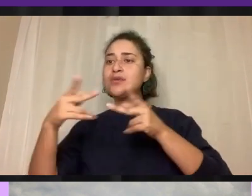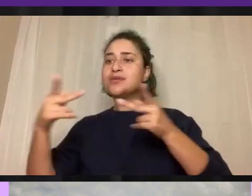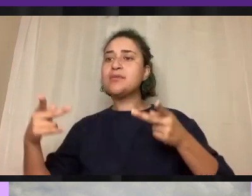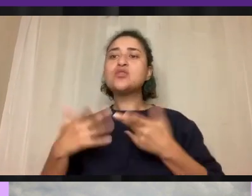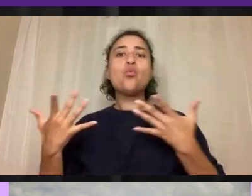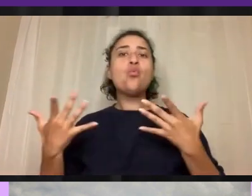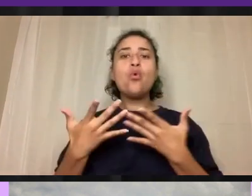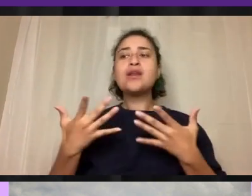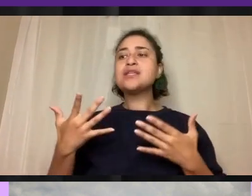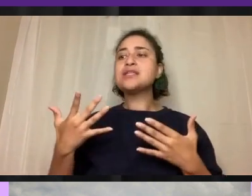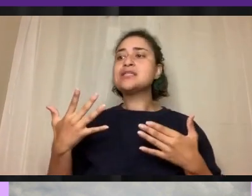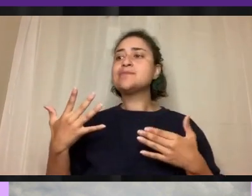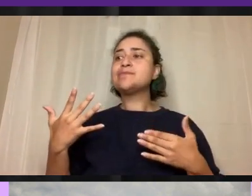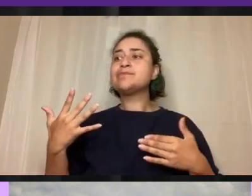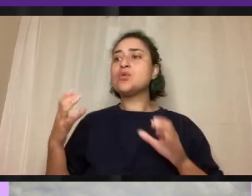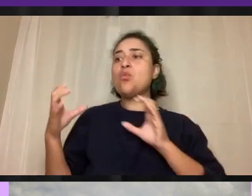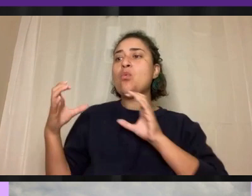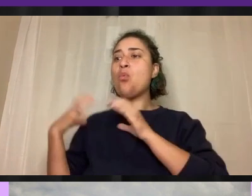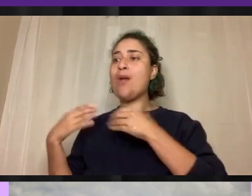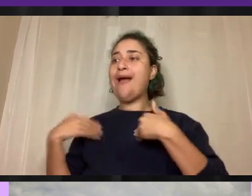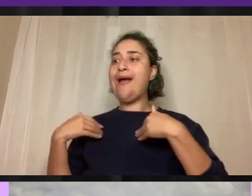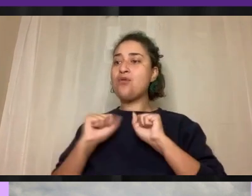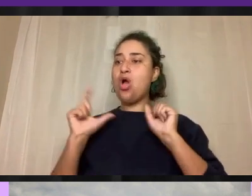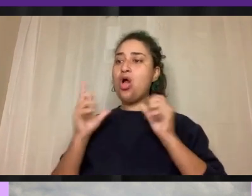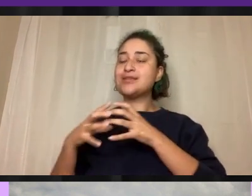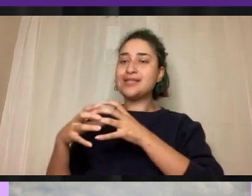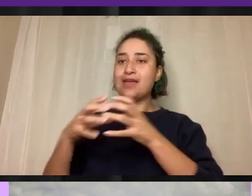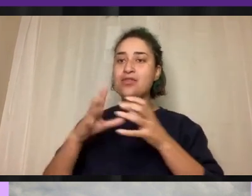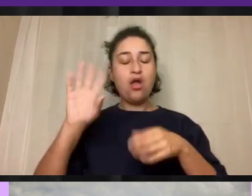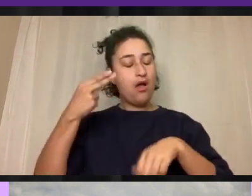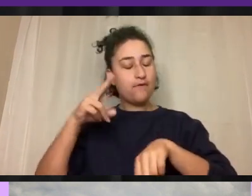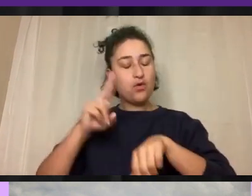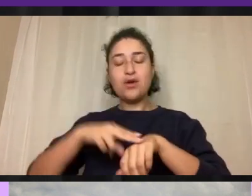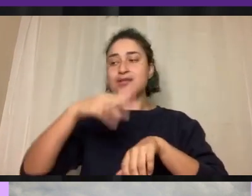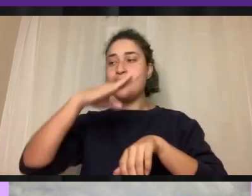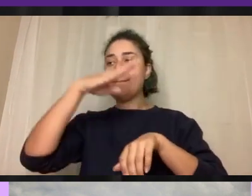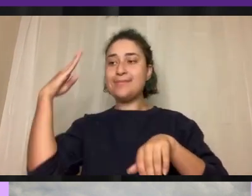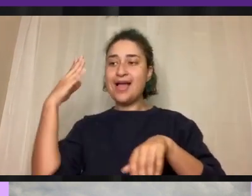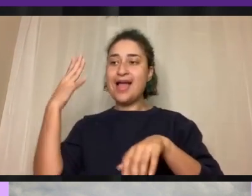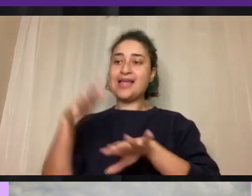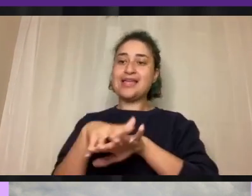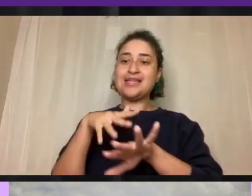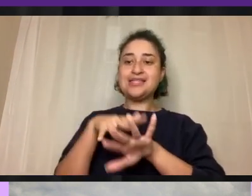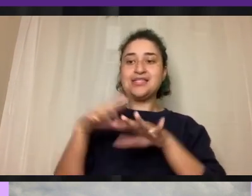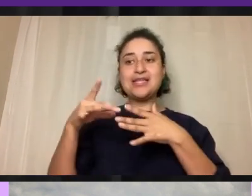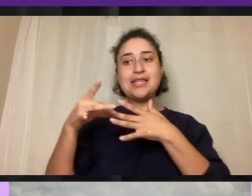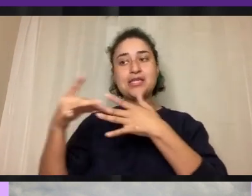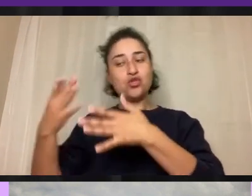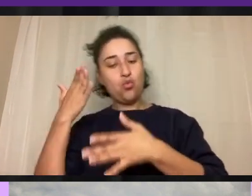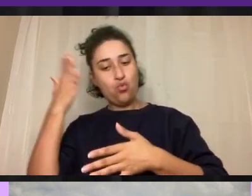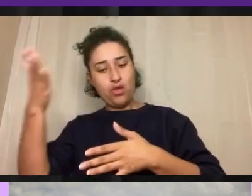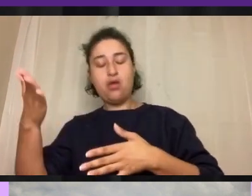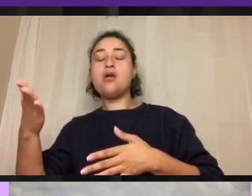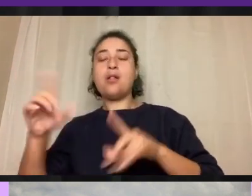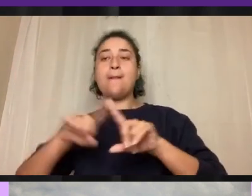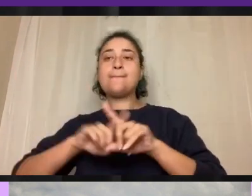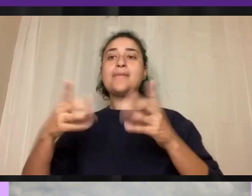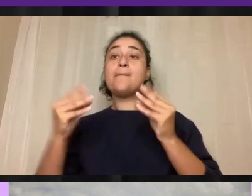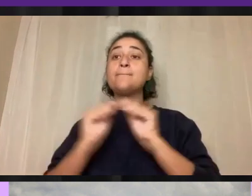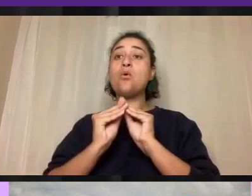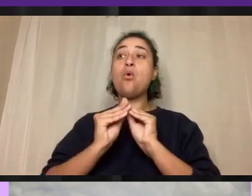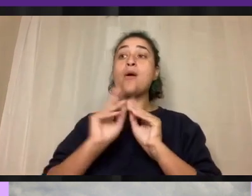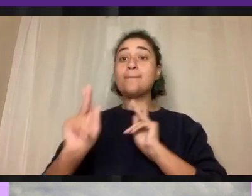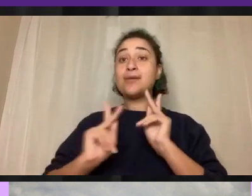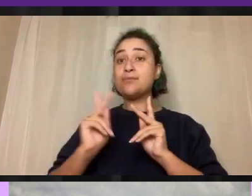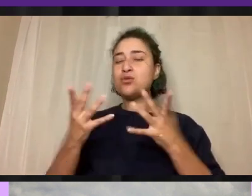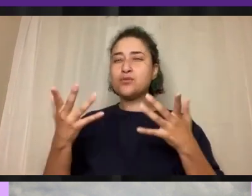this collective future? Of course, Black and Indigenous leadership will be leading the way, but there are more people in the future than just Black and Indigenous. How are you thinking about that in